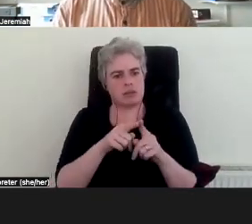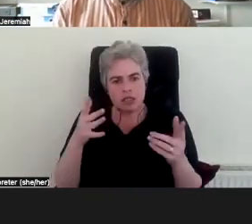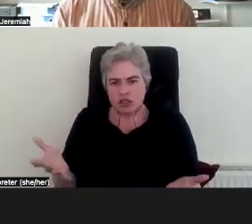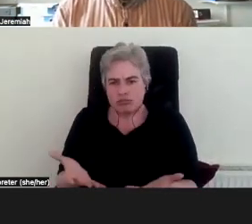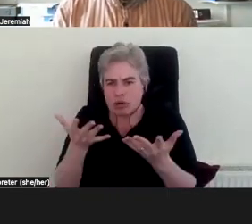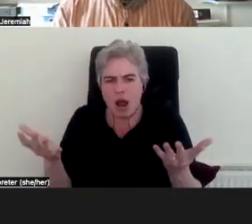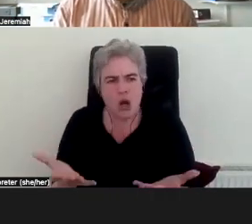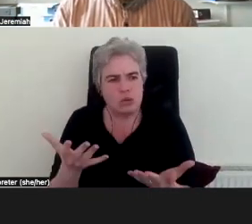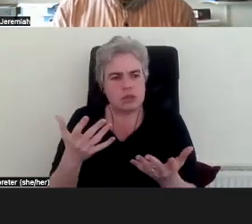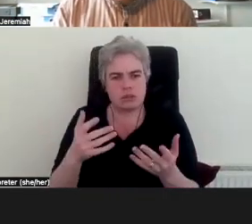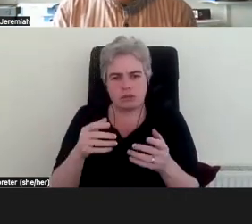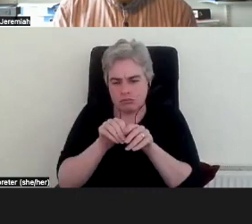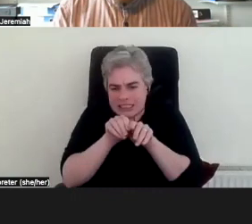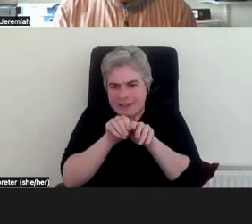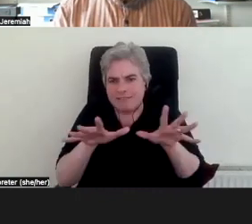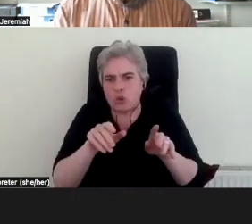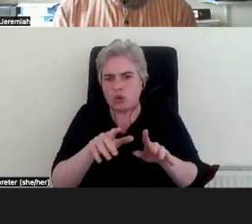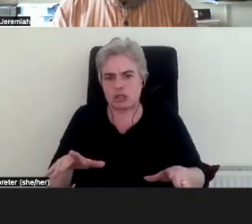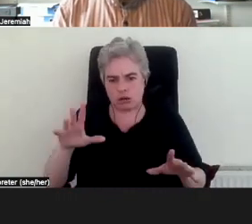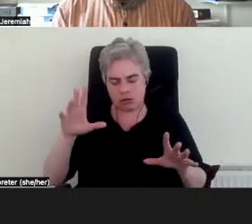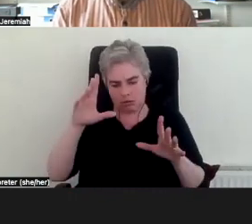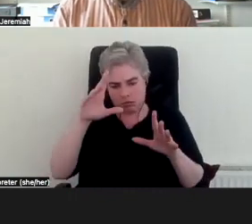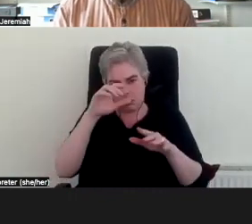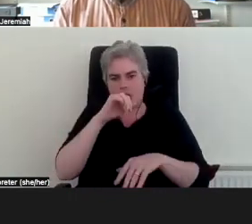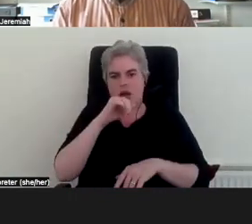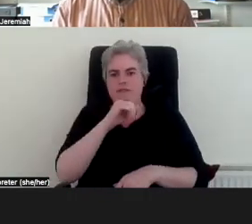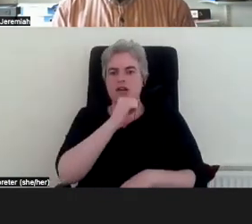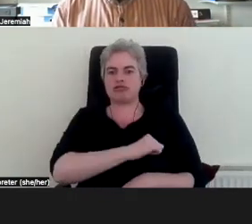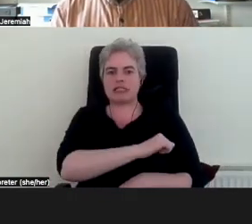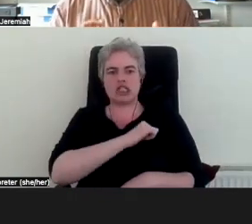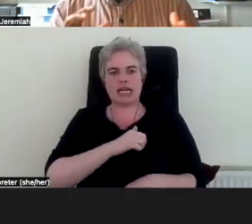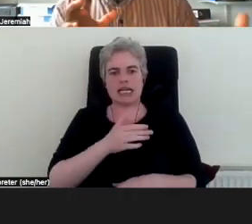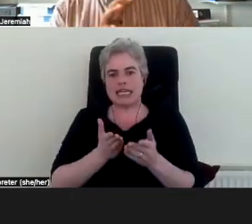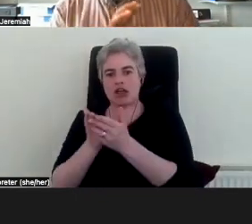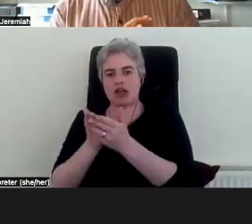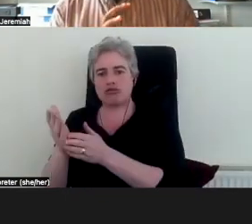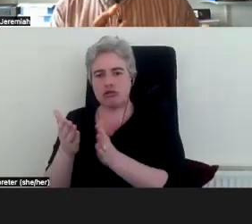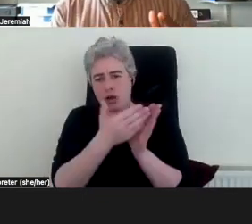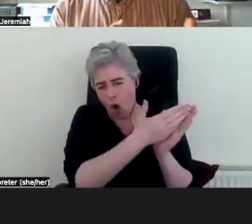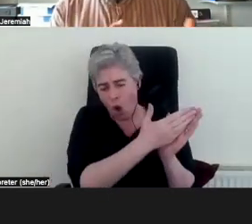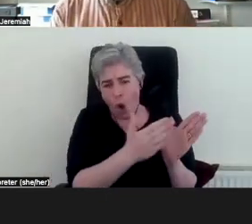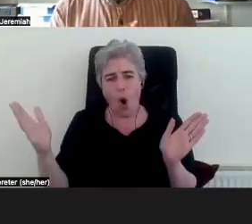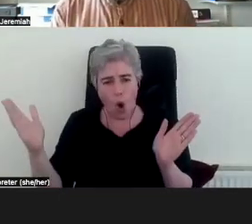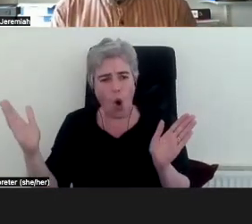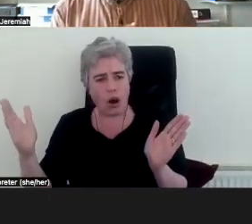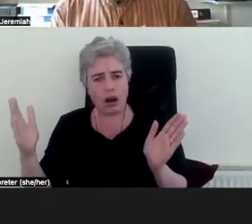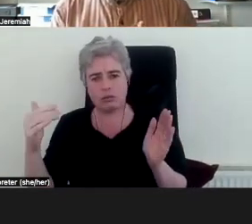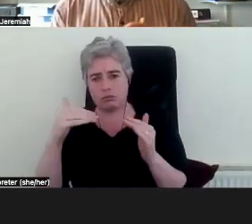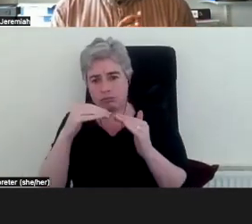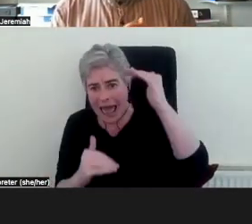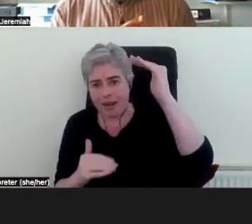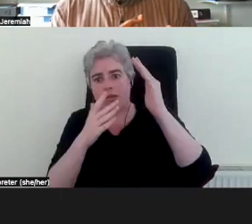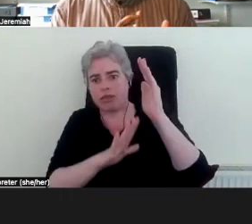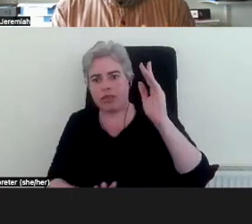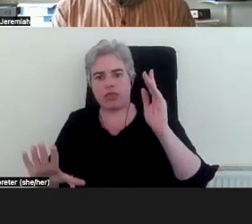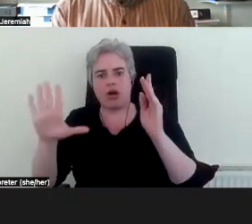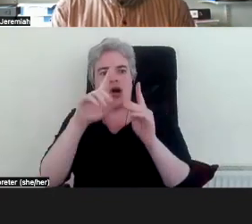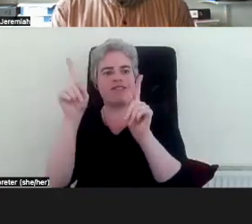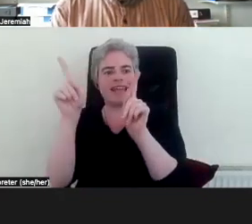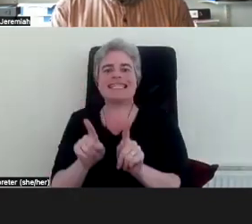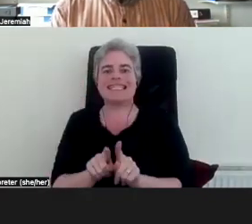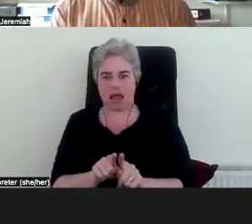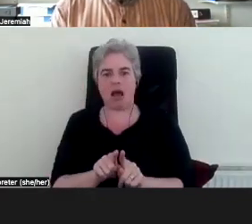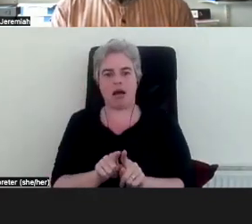possible throughout the whole length and breadth of India. And of course, this is where we begin to see the